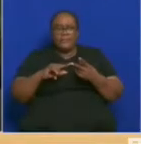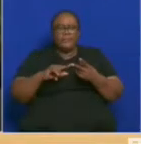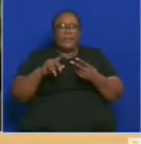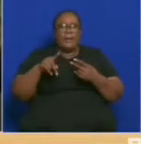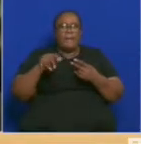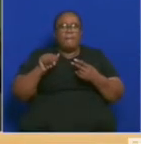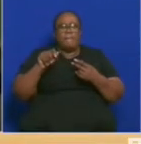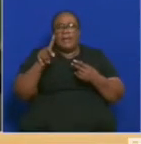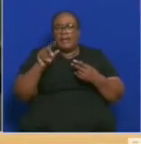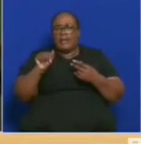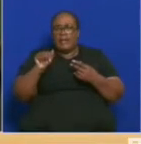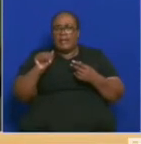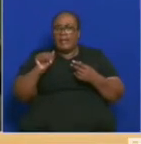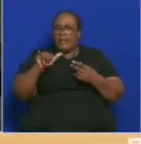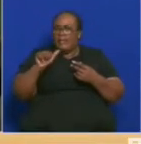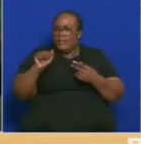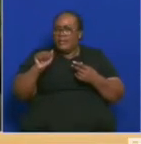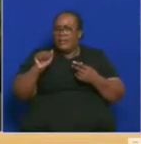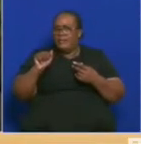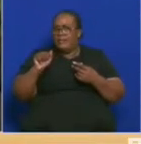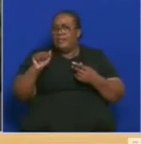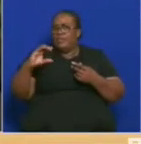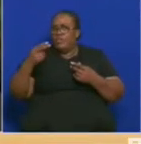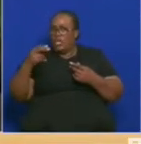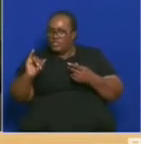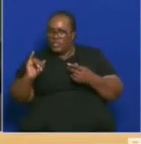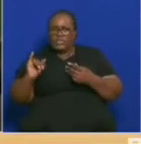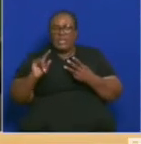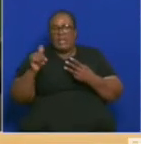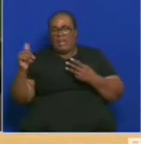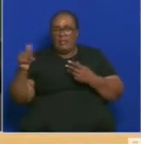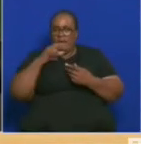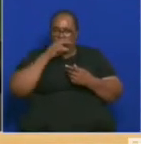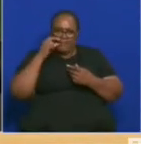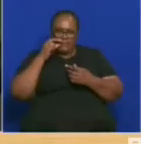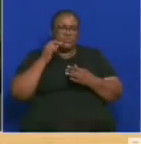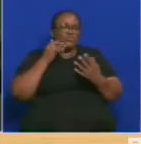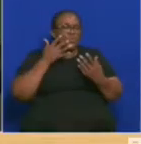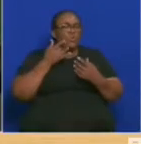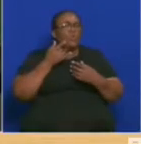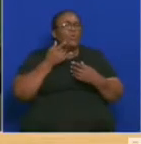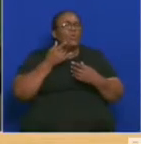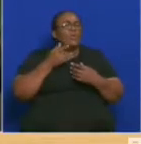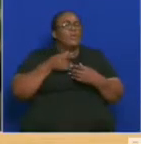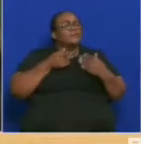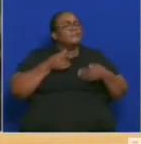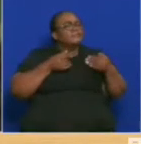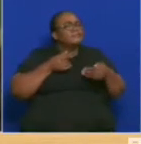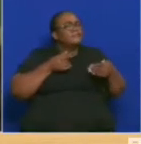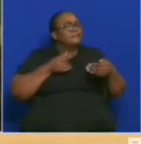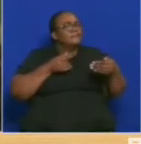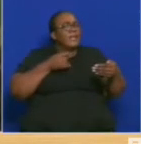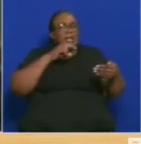continue, at that time, when the name General Khan was mentioned, I had not focused on him. I was busy